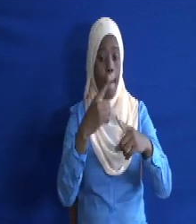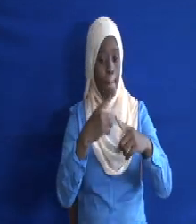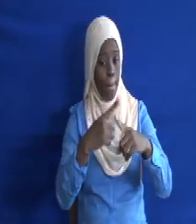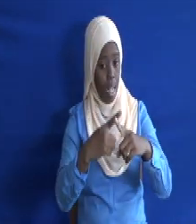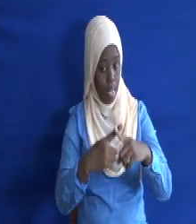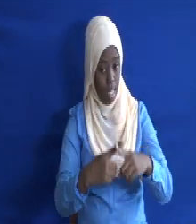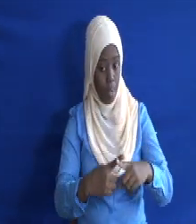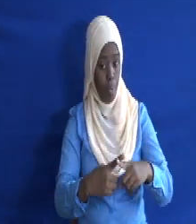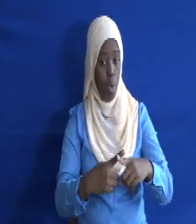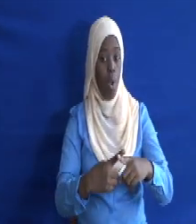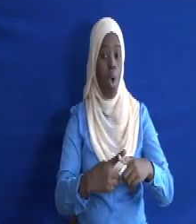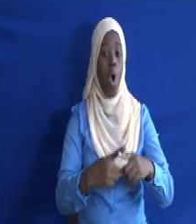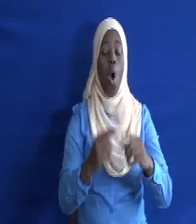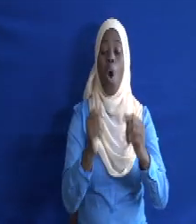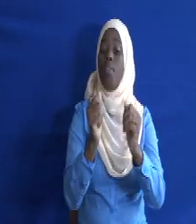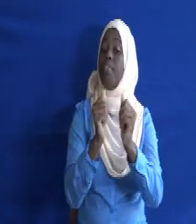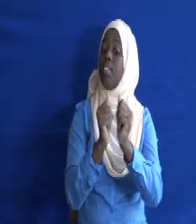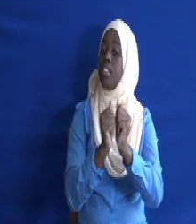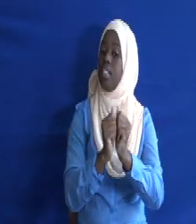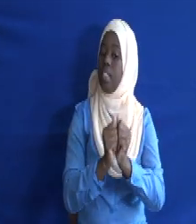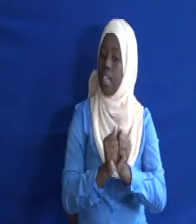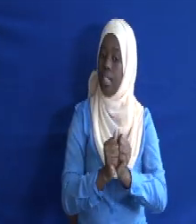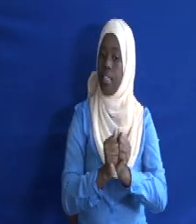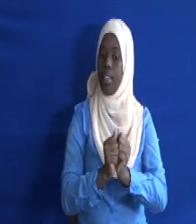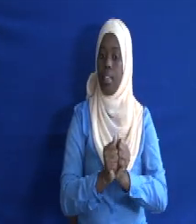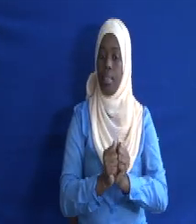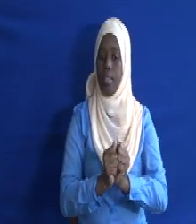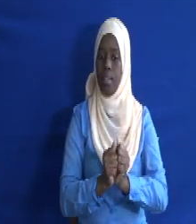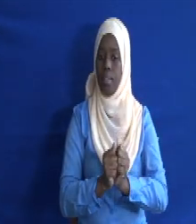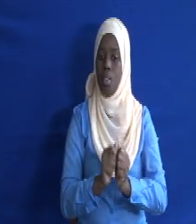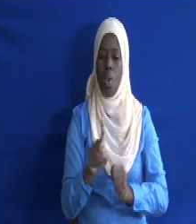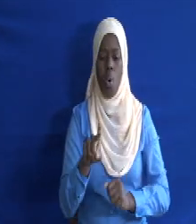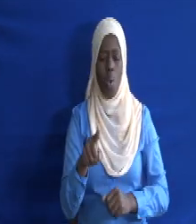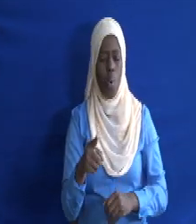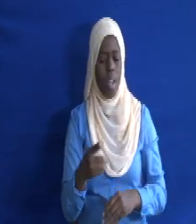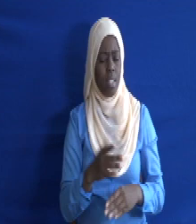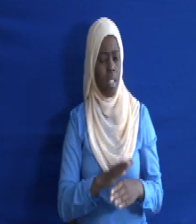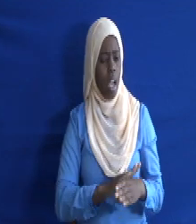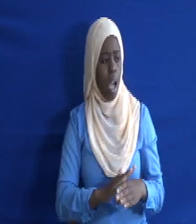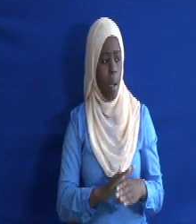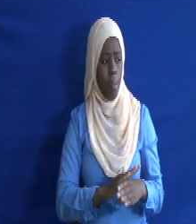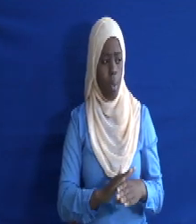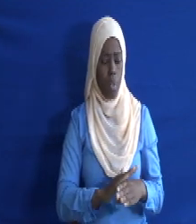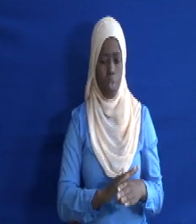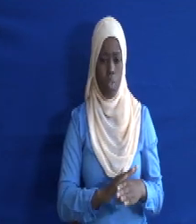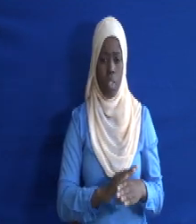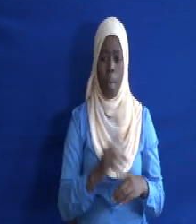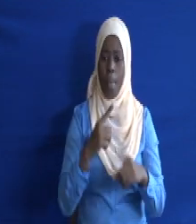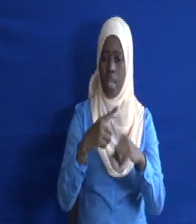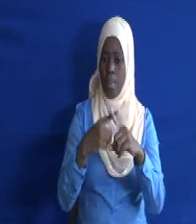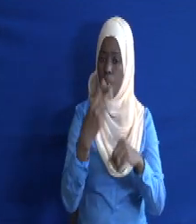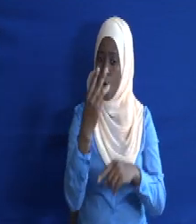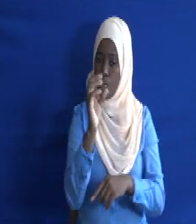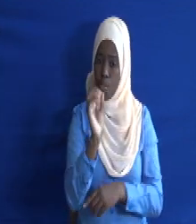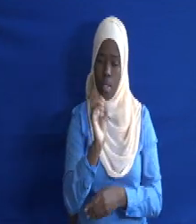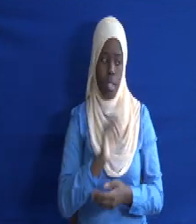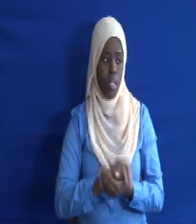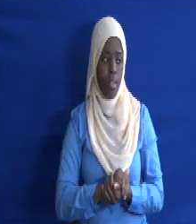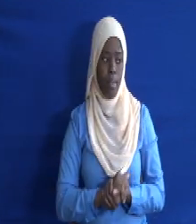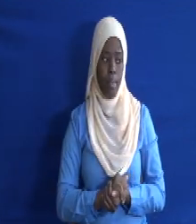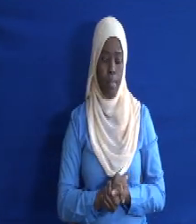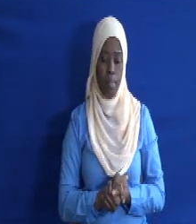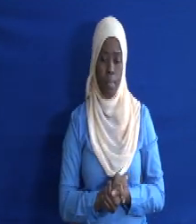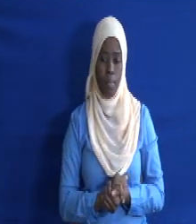what? Multiples of 10. And what about multiples of 20? Then we find multiples